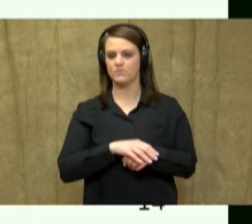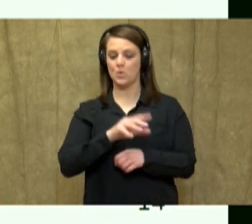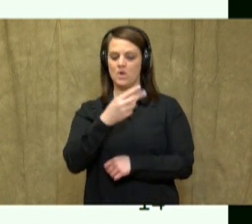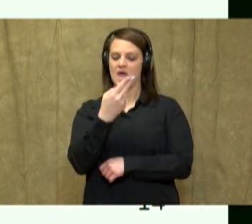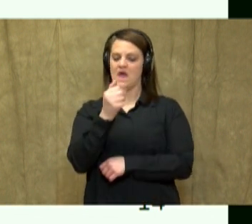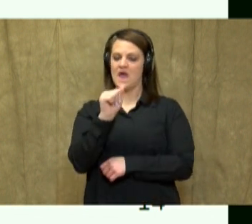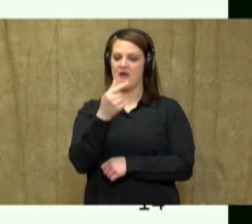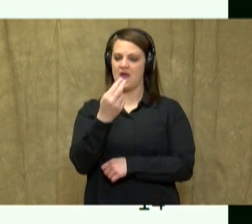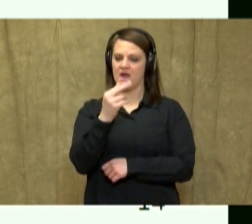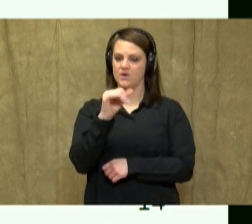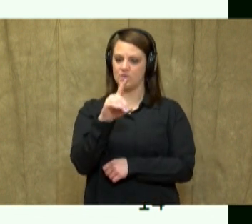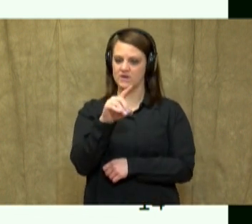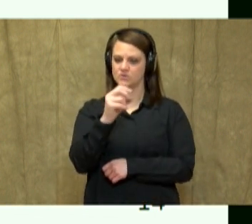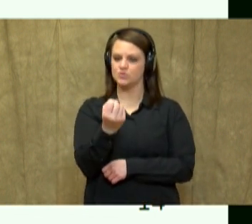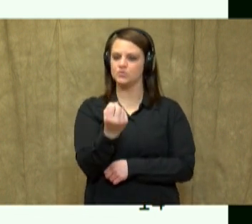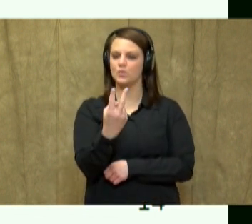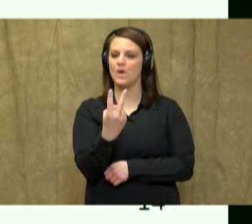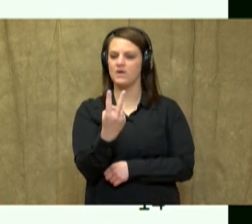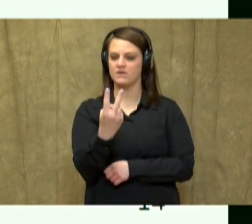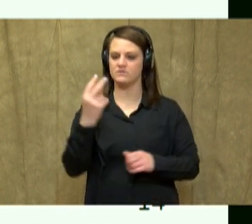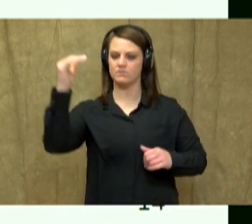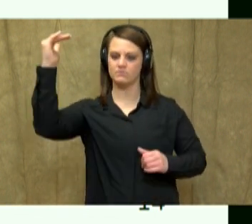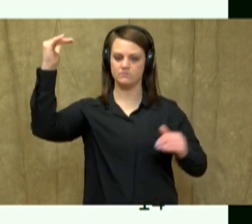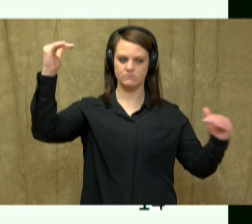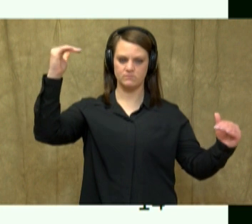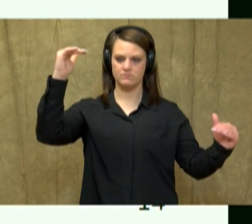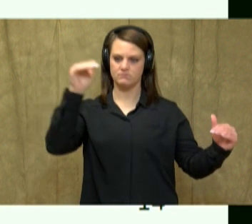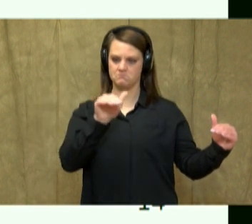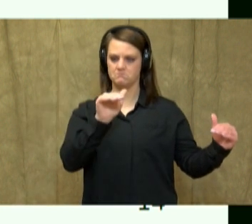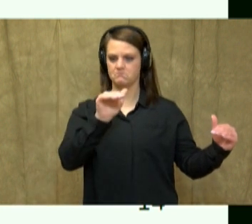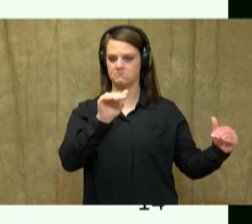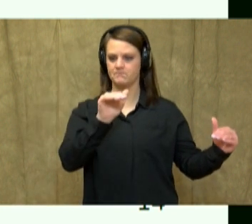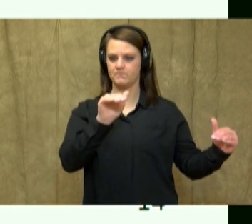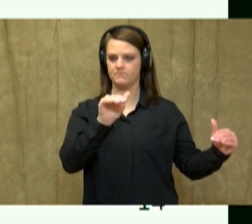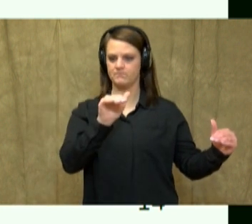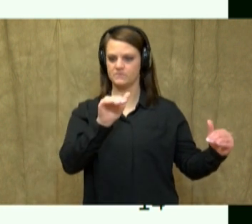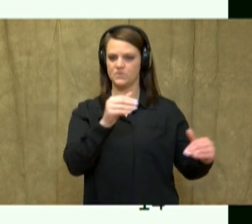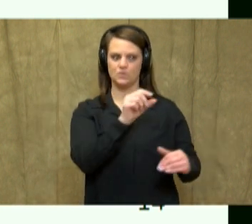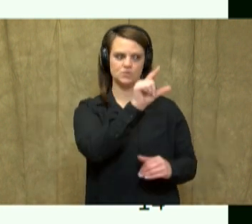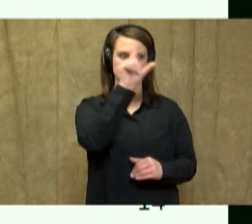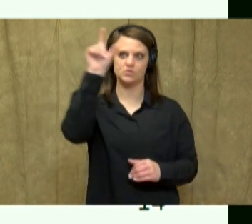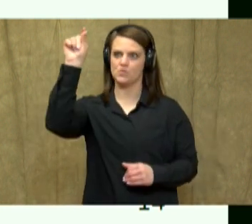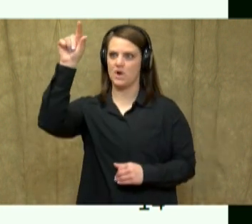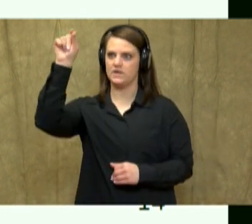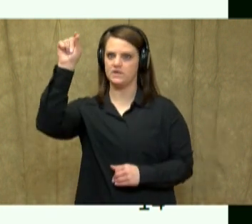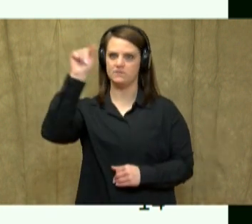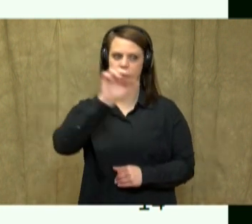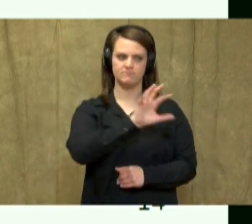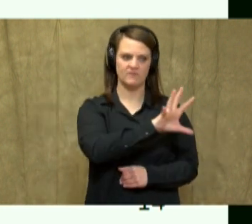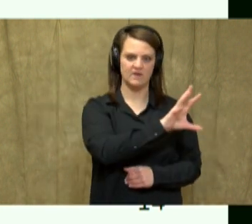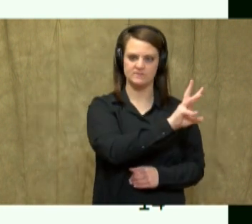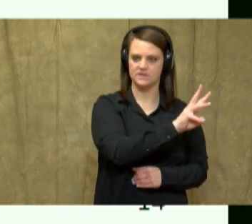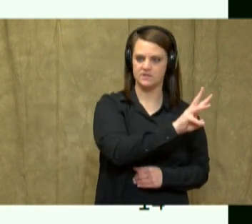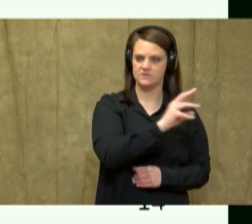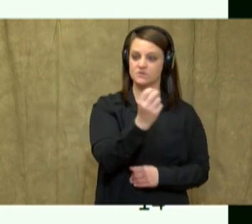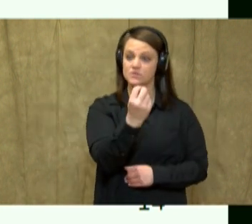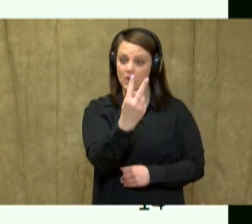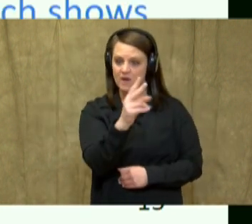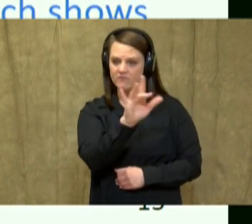right? So we have 20, we have 5 to 6, 12's in the middle. Ding, ding,